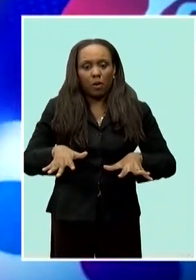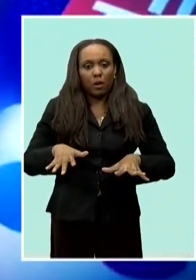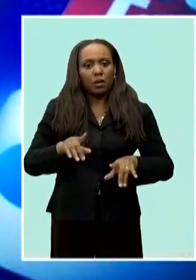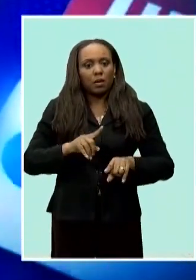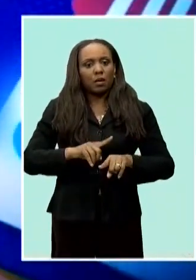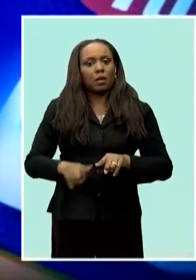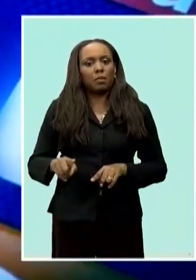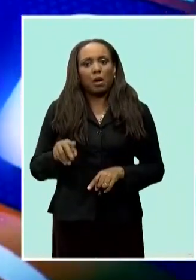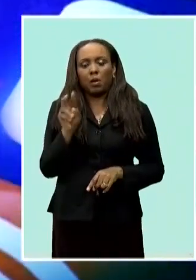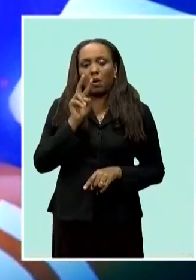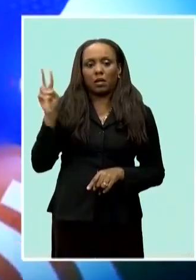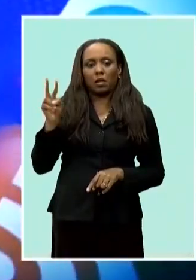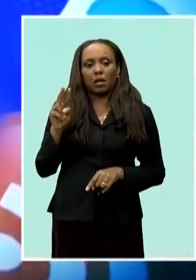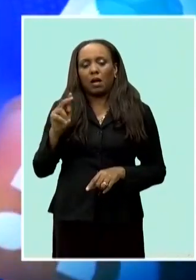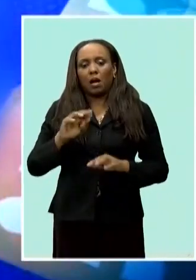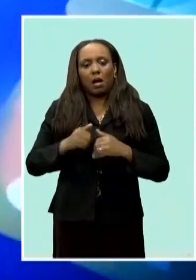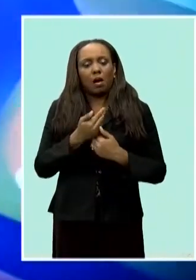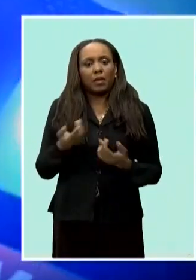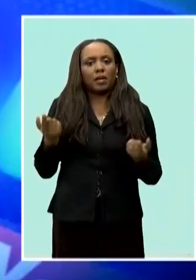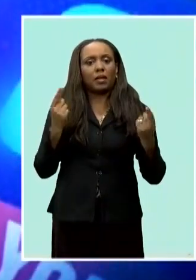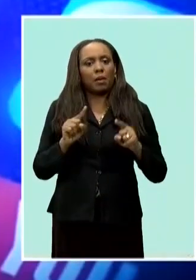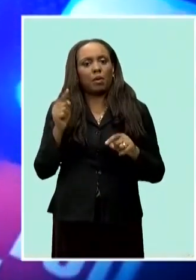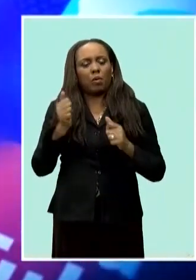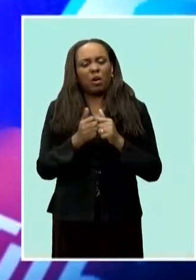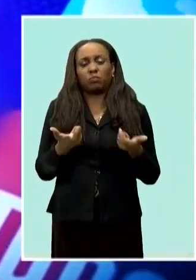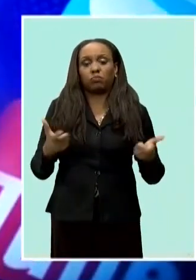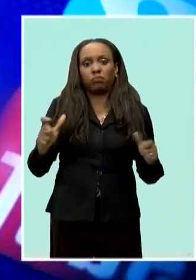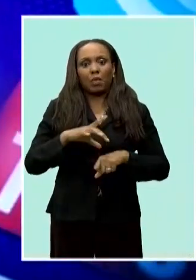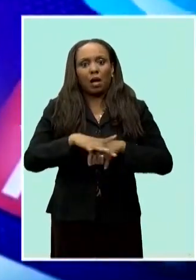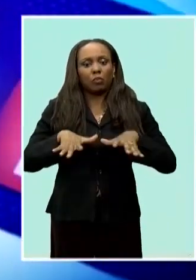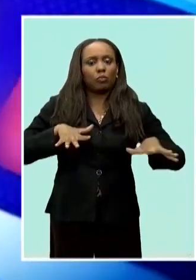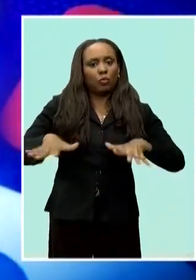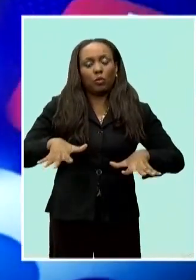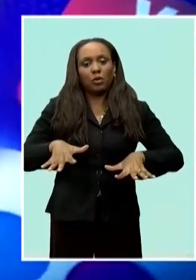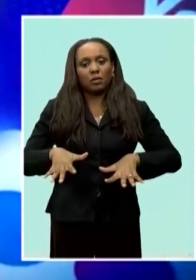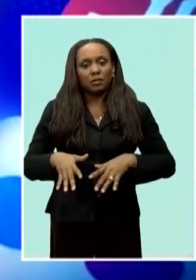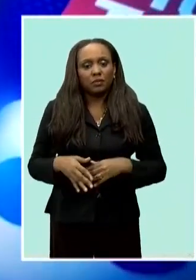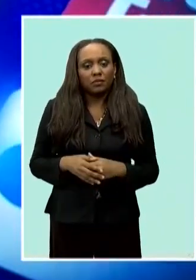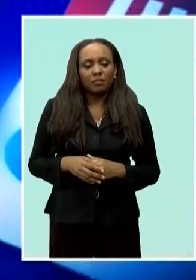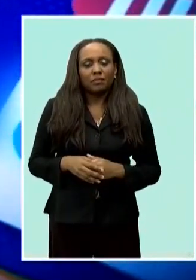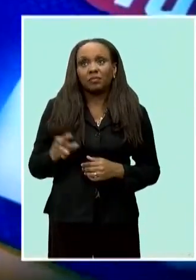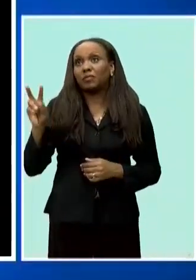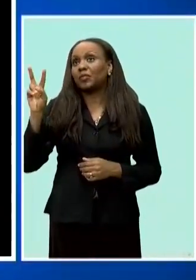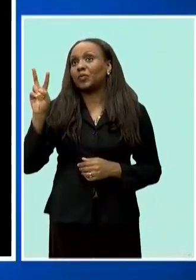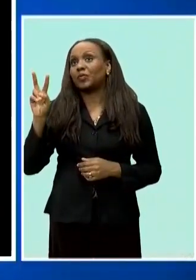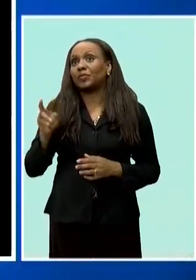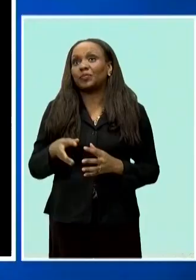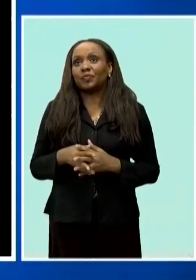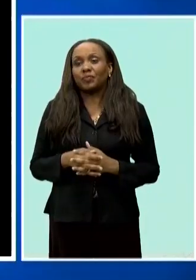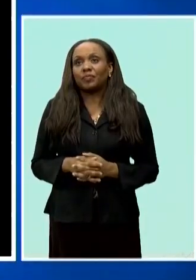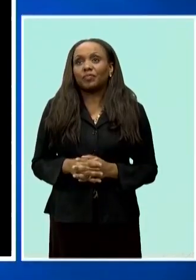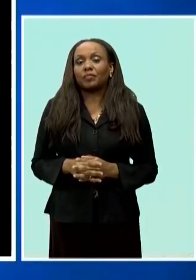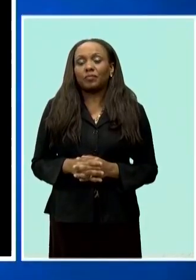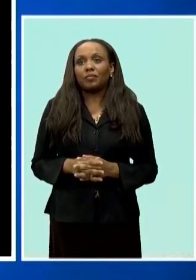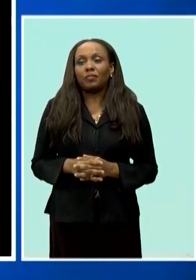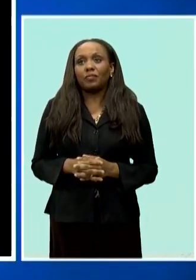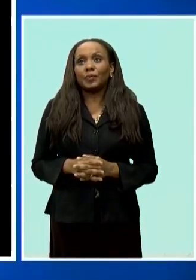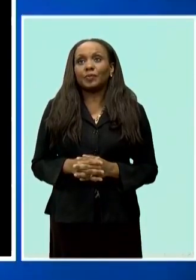because it's too stressful to get back home. Now, if you're following news on the international scene, you would know that Taiwan was rocked